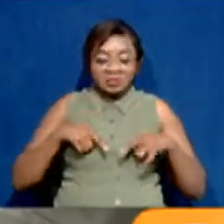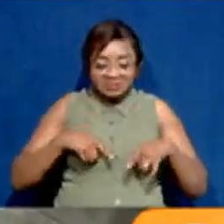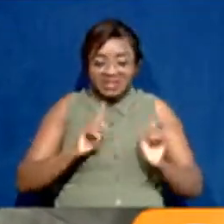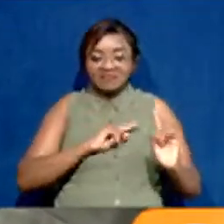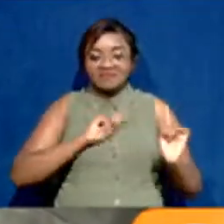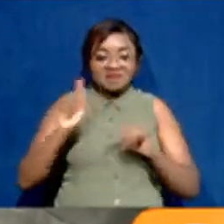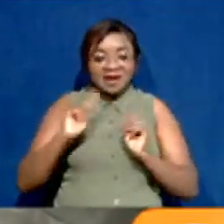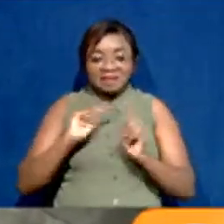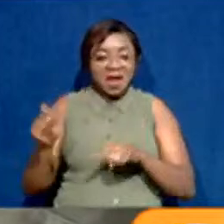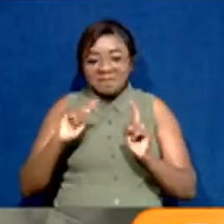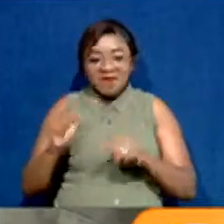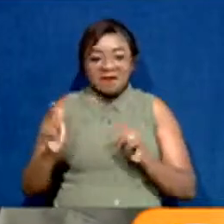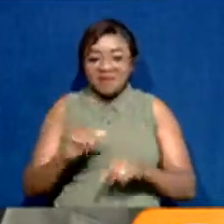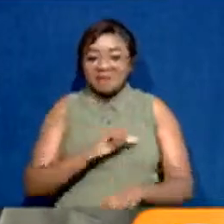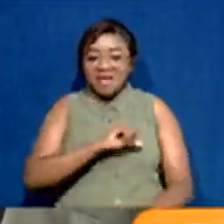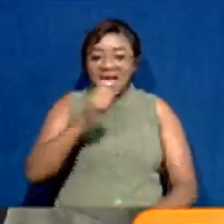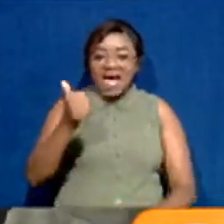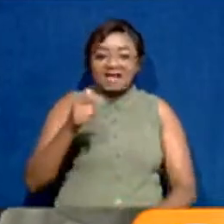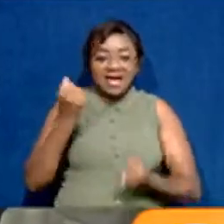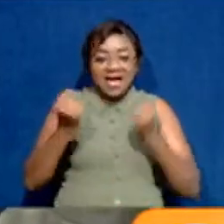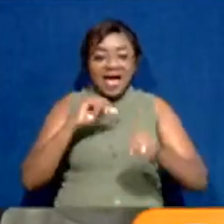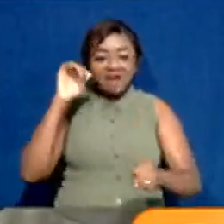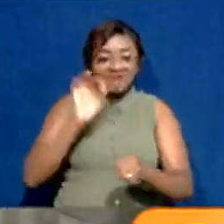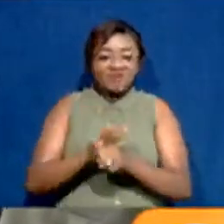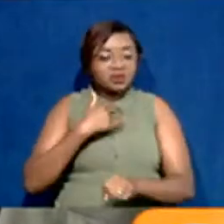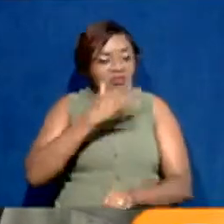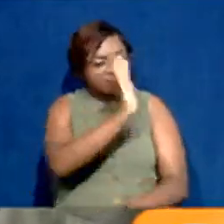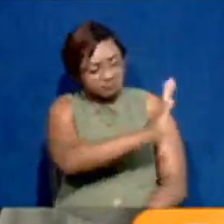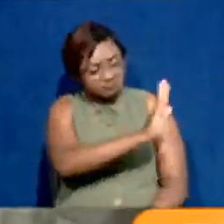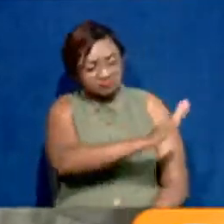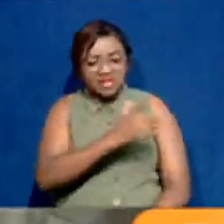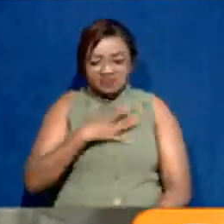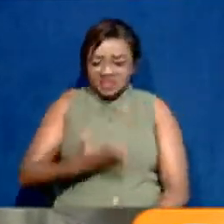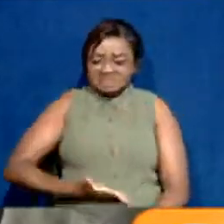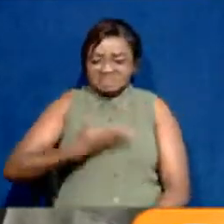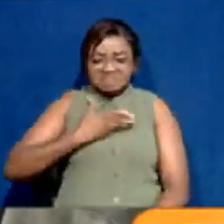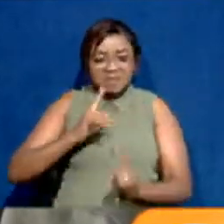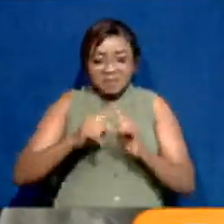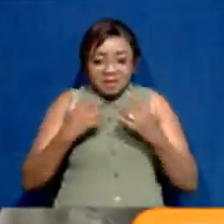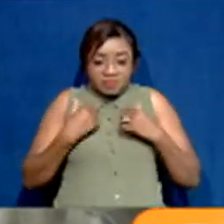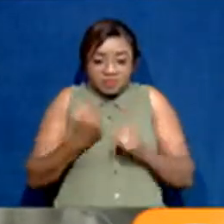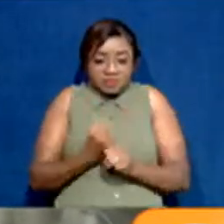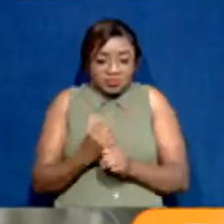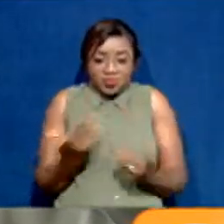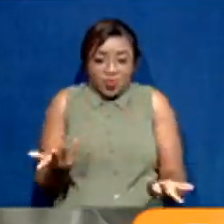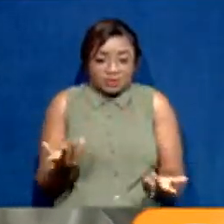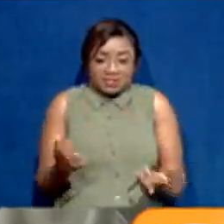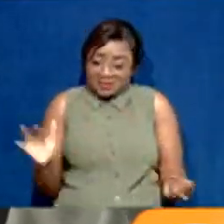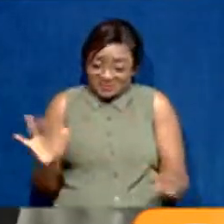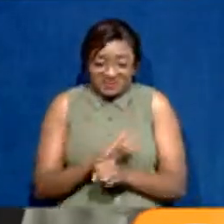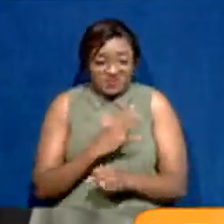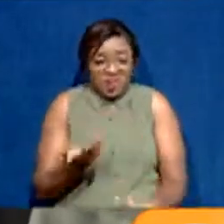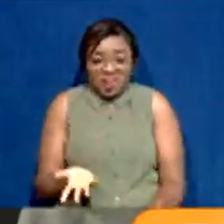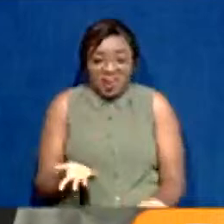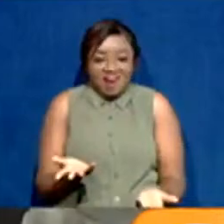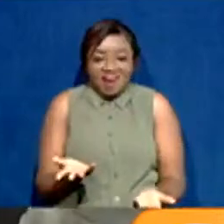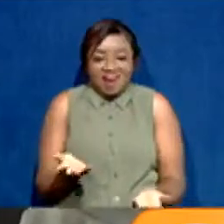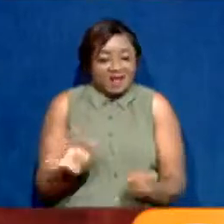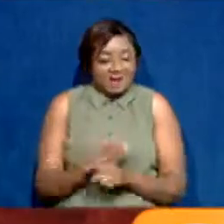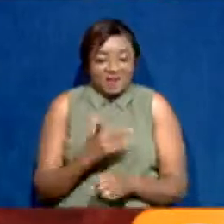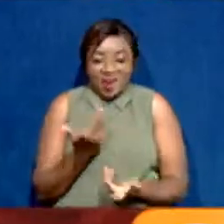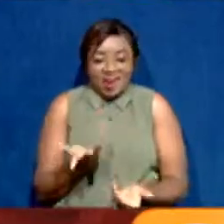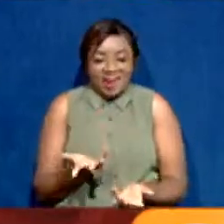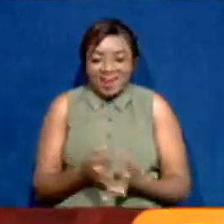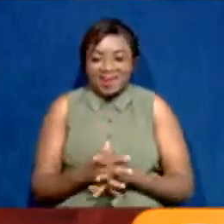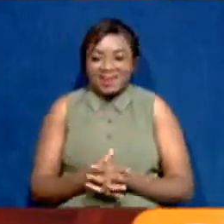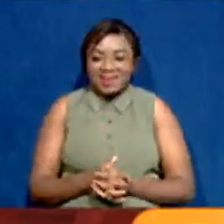tu. Wengine hata gari na chana waambia wamechaa wanakasirika lakini sasa nitafanyaje? Chimechaa tayari na siwezi mamisa. For